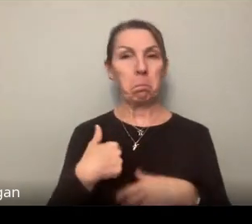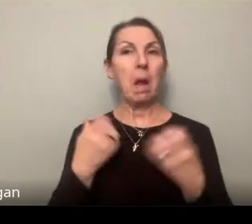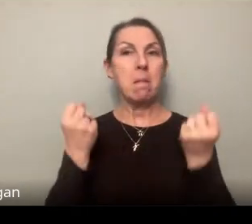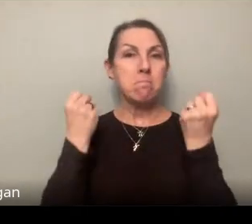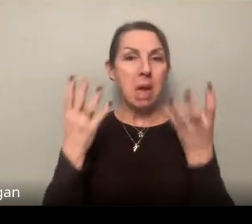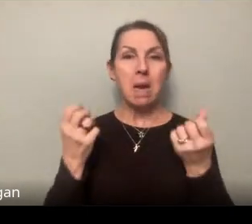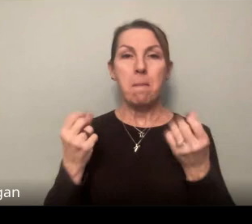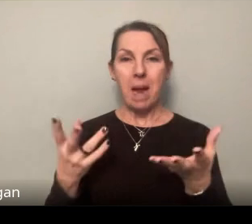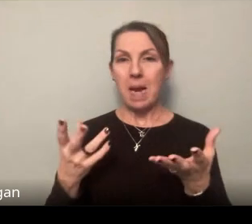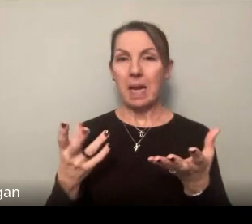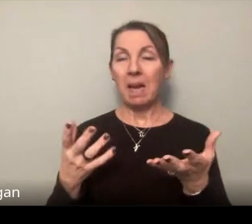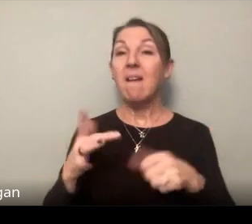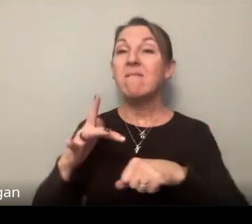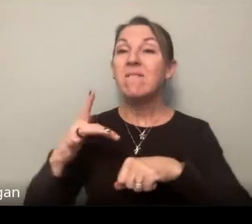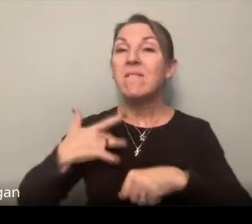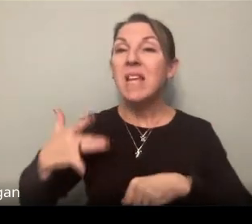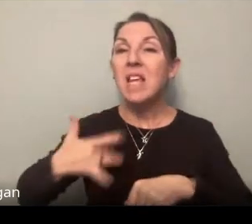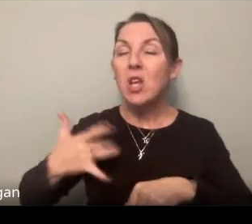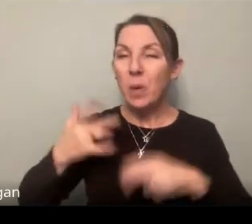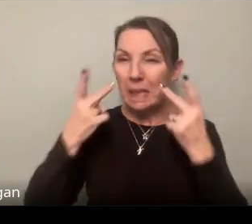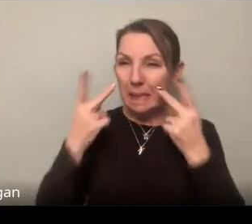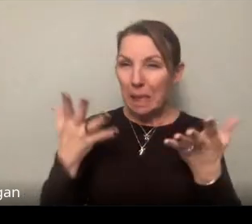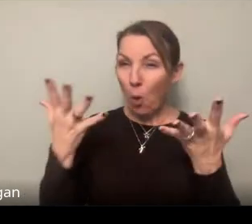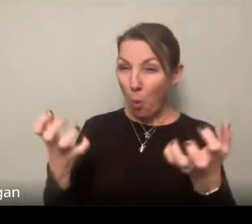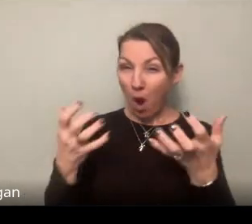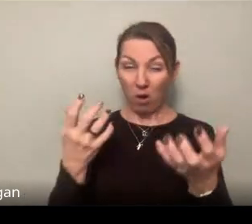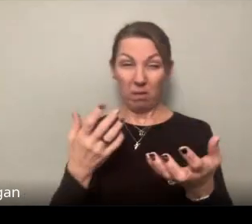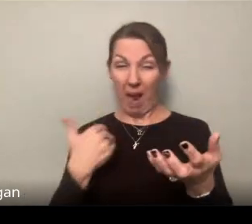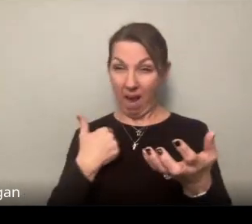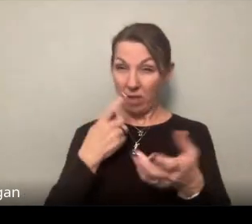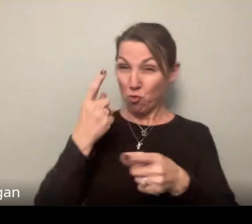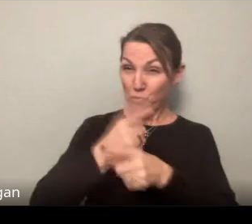like as you see, I'm like filling the knife to make sure I'm on the right side.